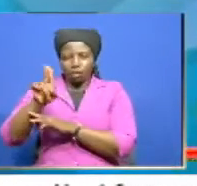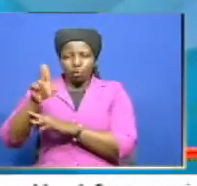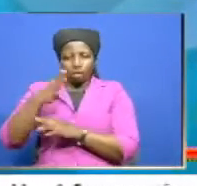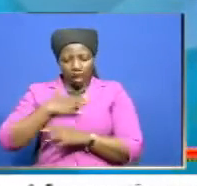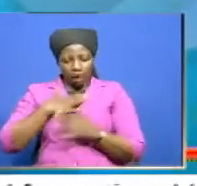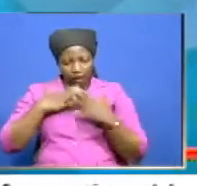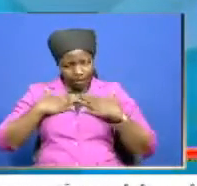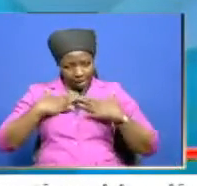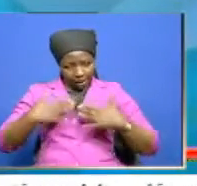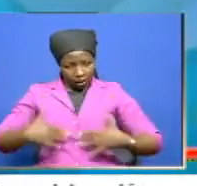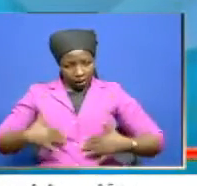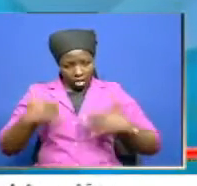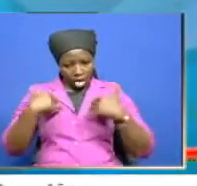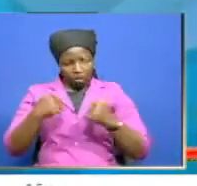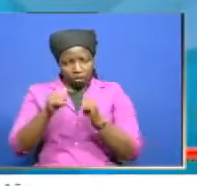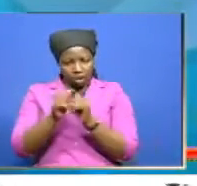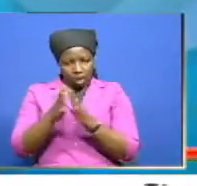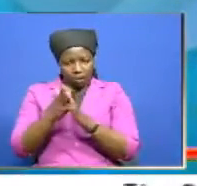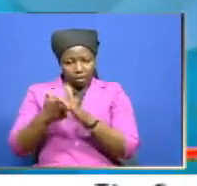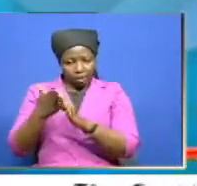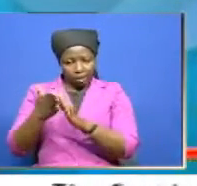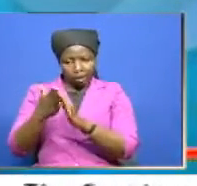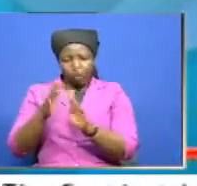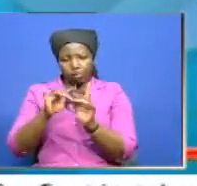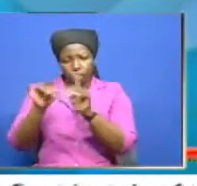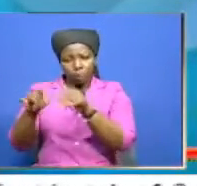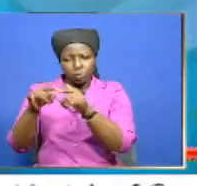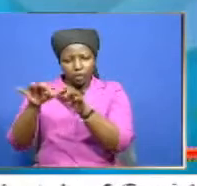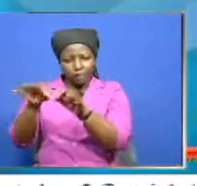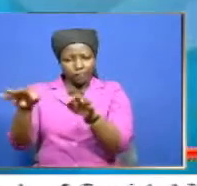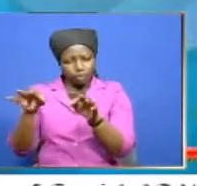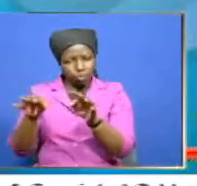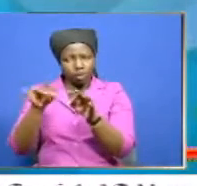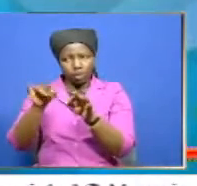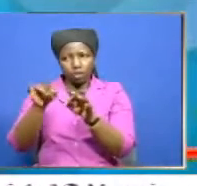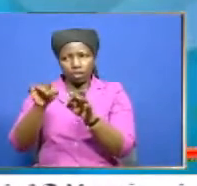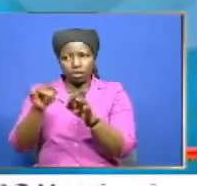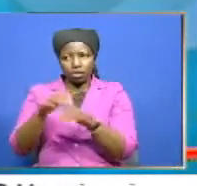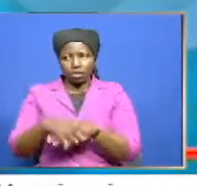the ball as far as possible into the field. And that obviously was drawing defenders.